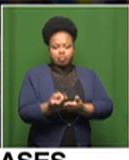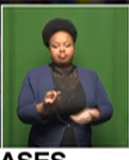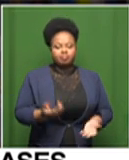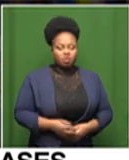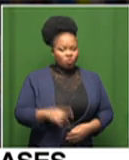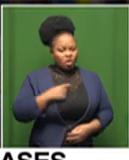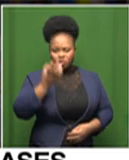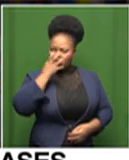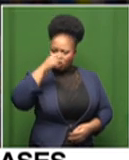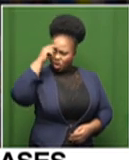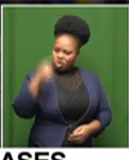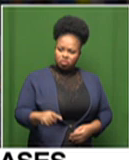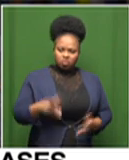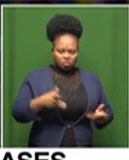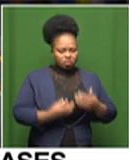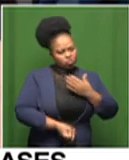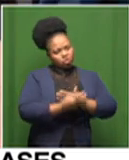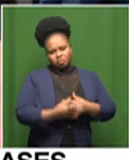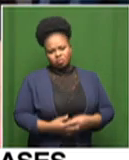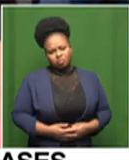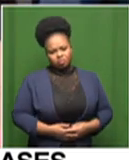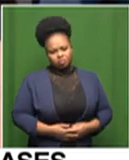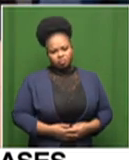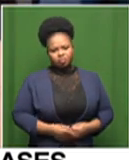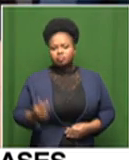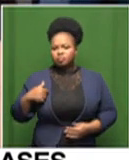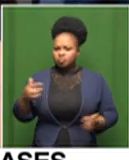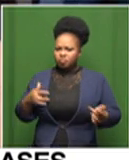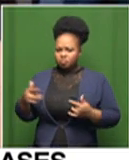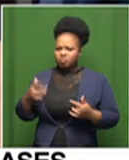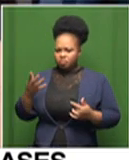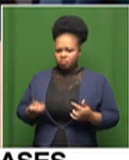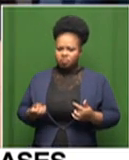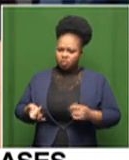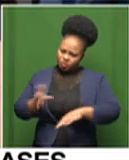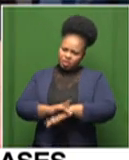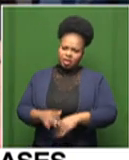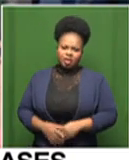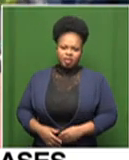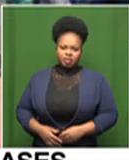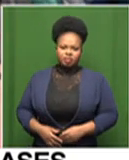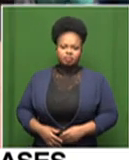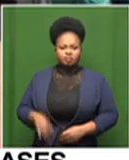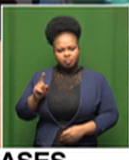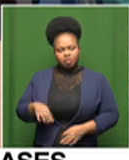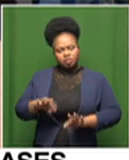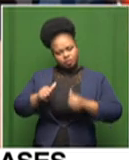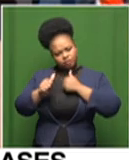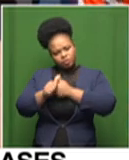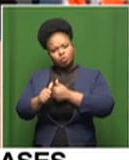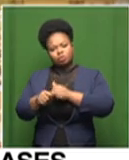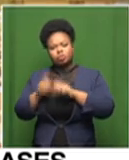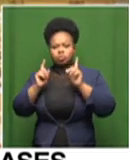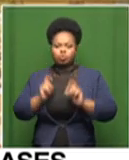very hot here. Yeah, in Mpumalanga, it is very hot. And I'm concerned that they will die. They must always follow